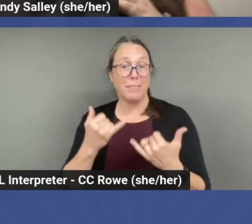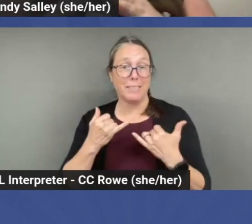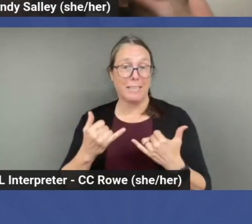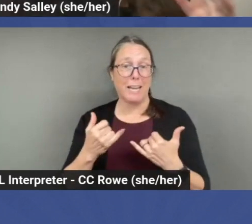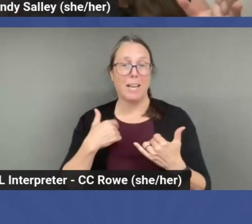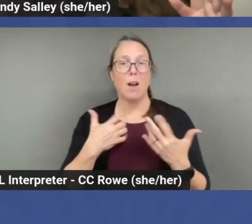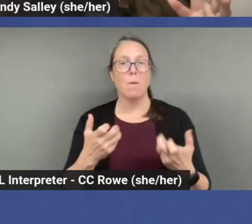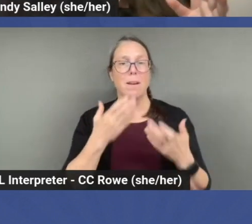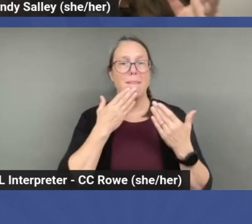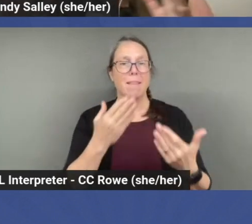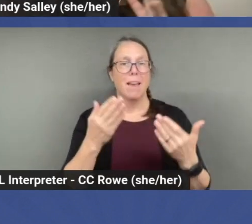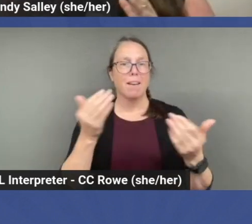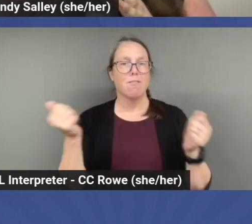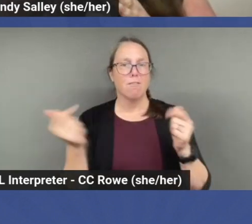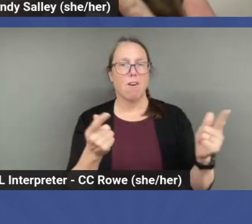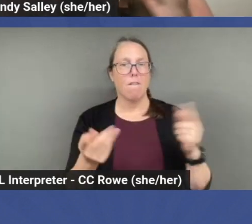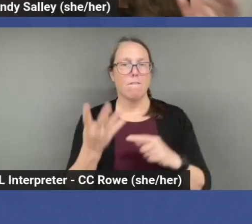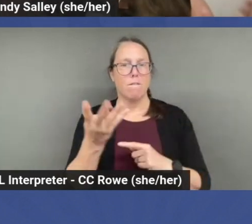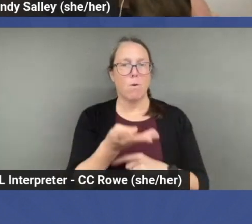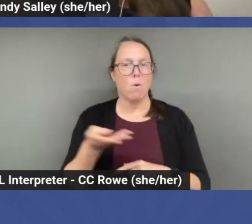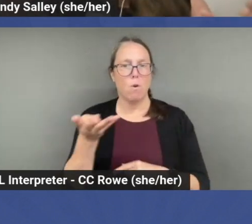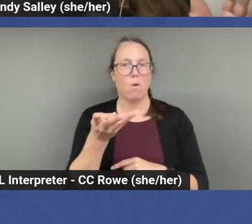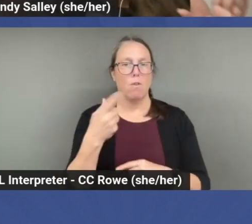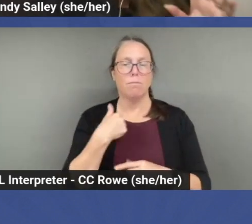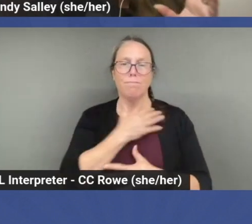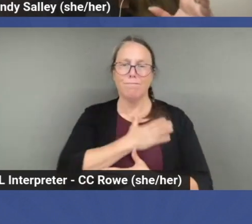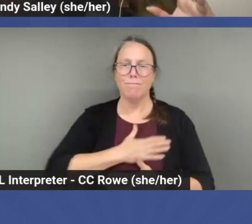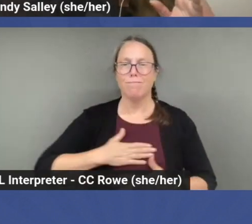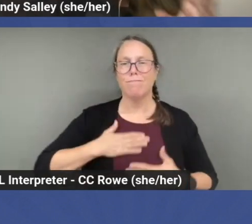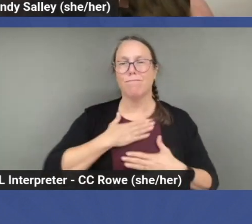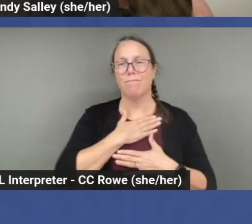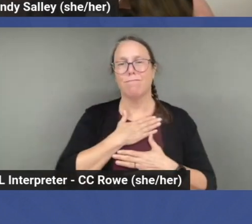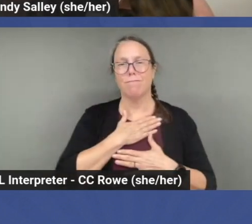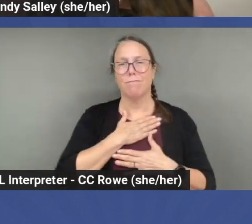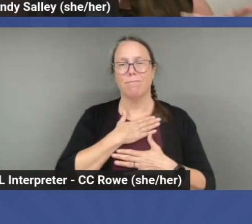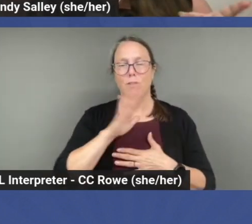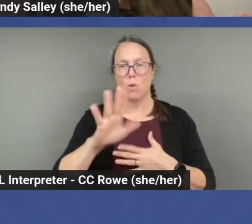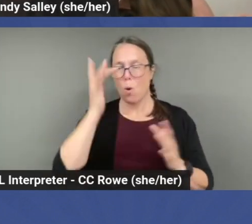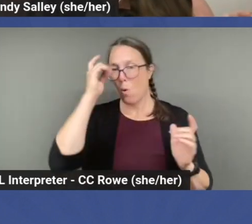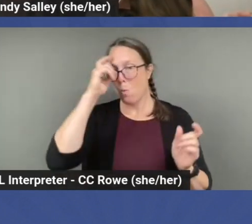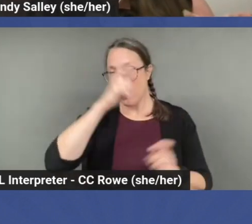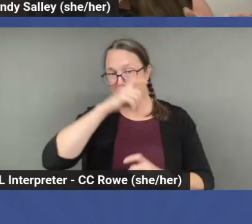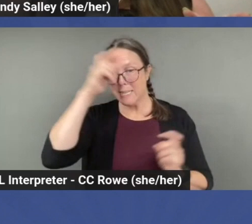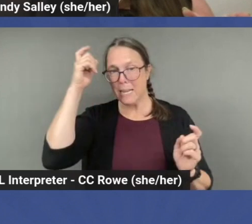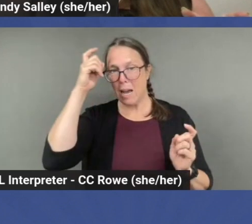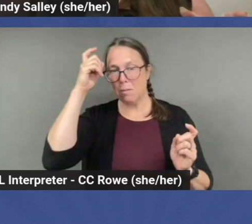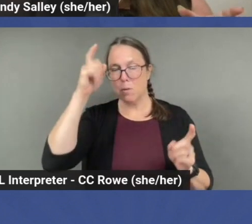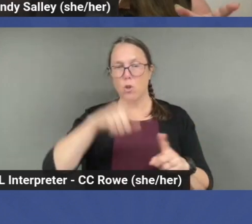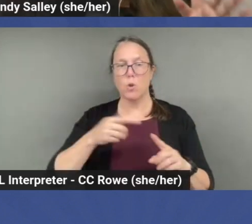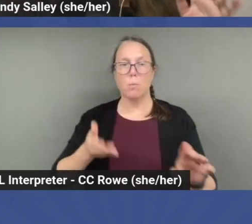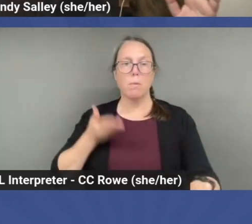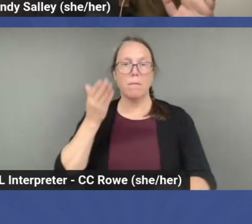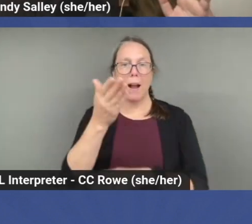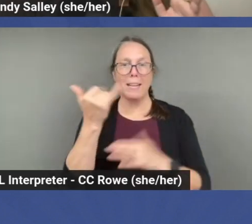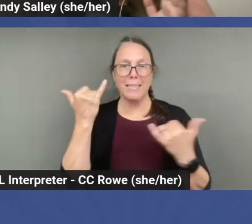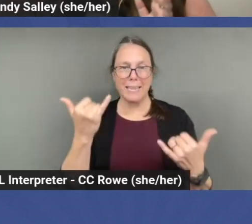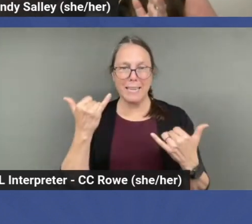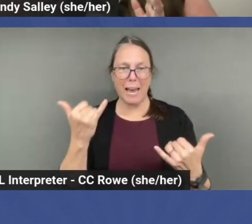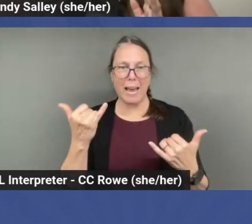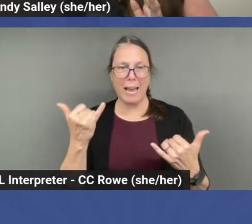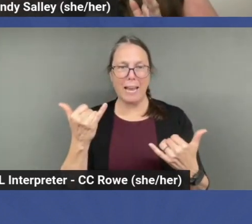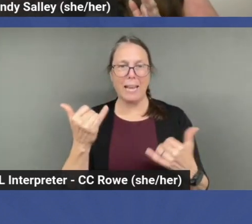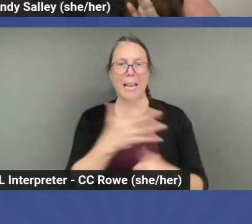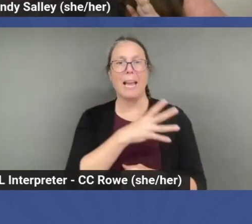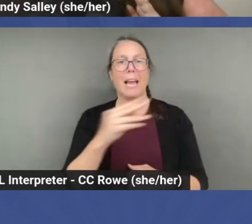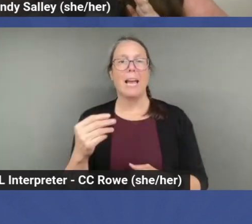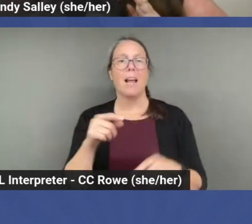want to thank all 4 of you. I really appreciated all of the wisdom you brought to the table today. And